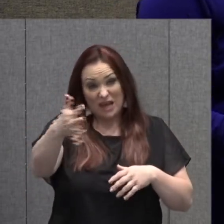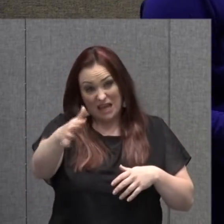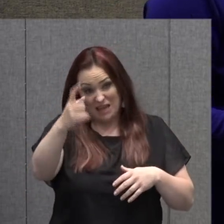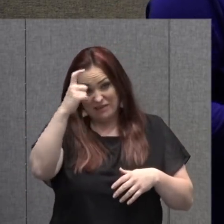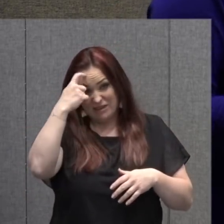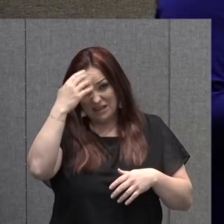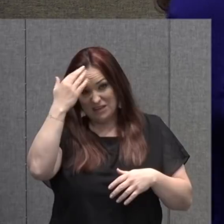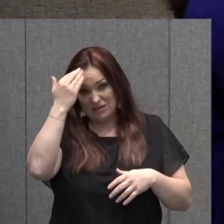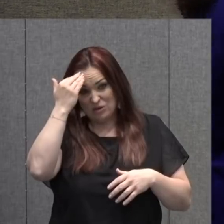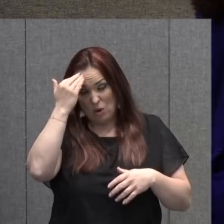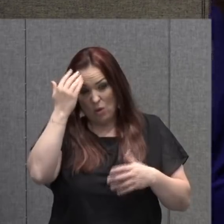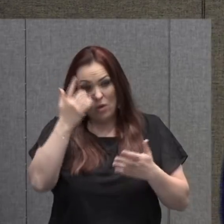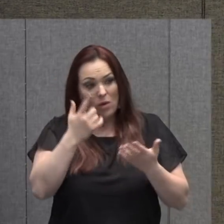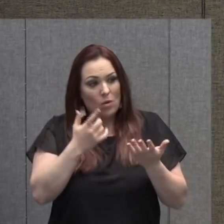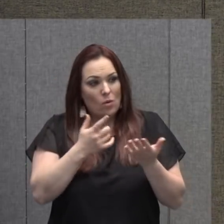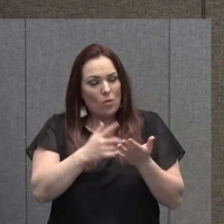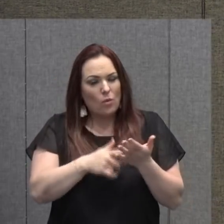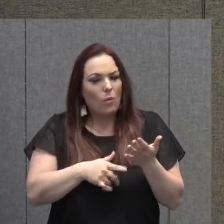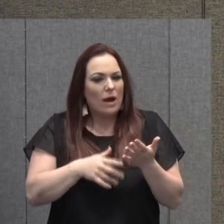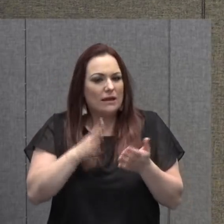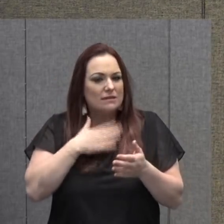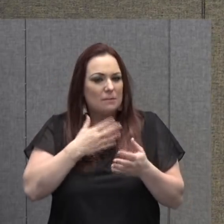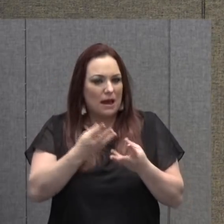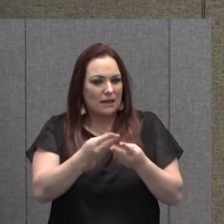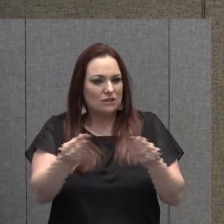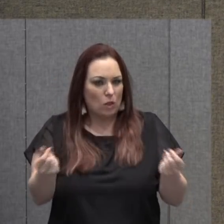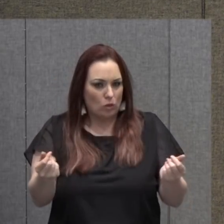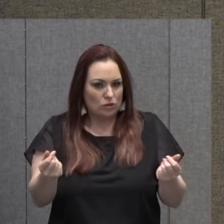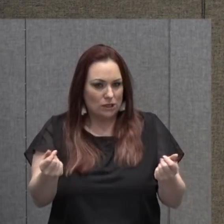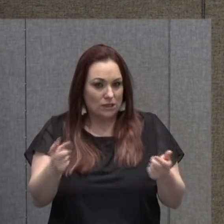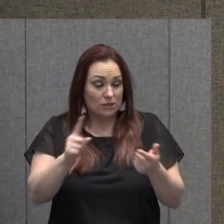the solution, the ending, which is, so